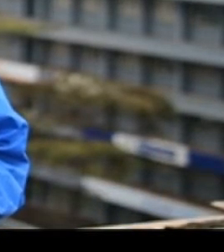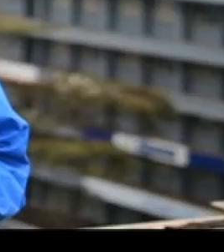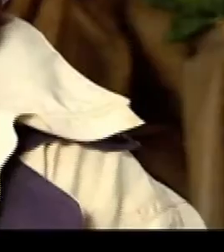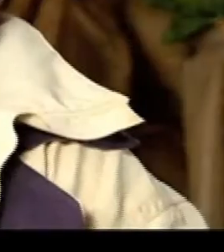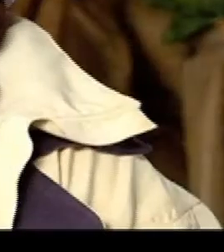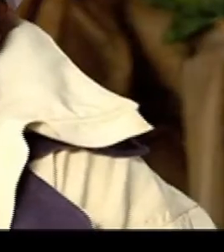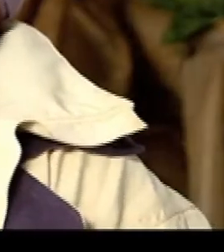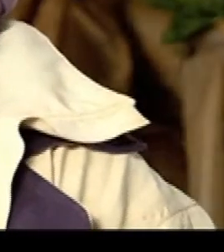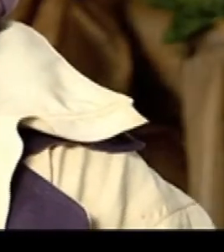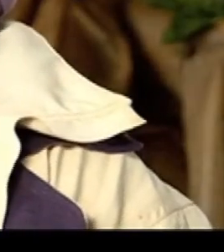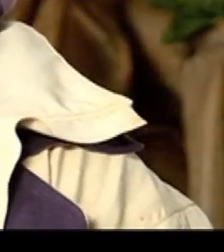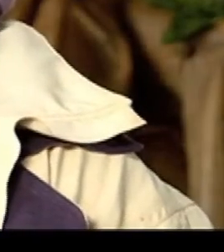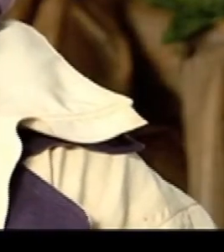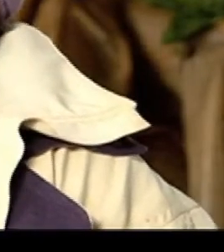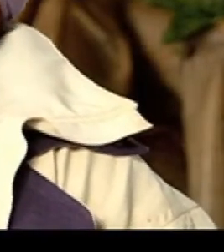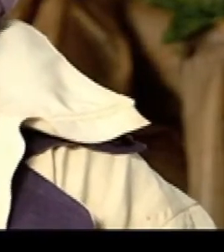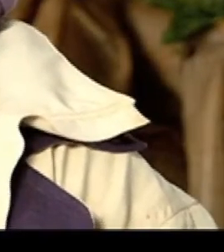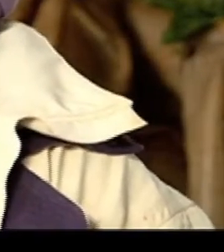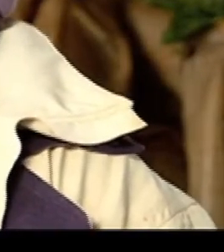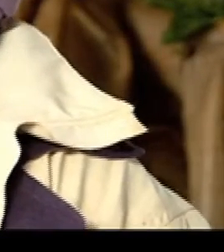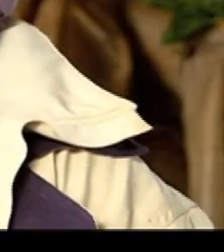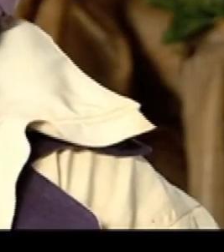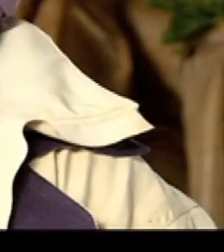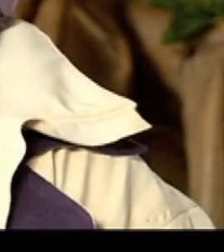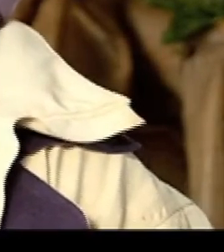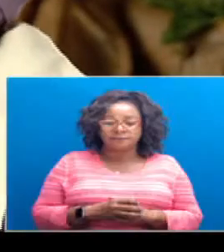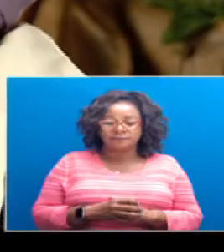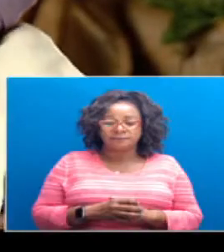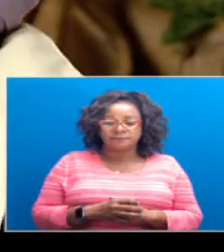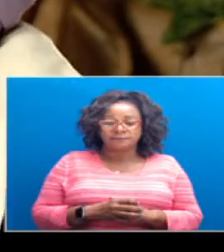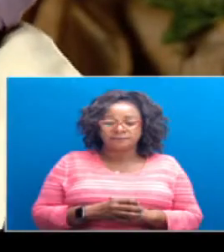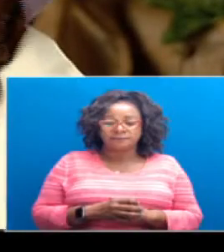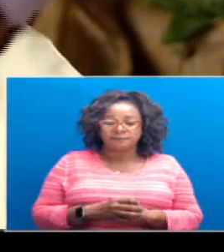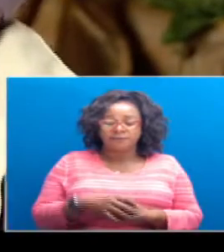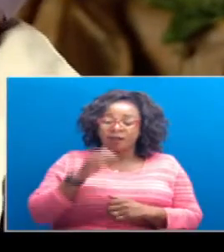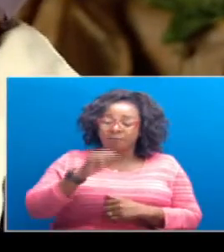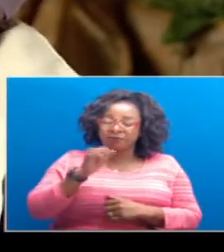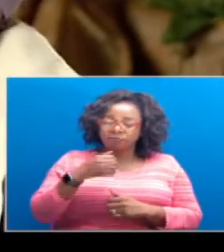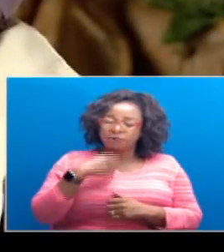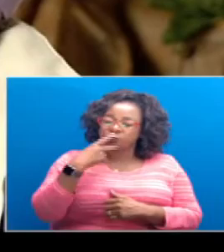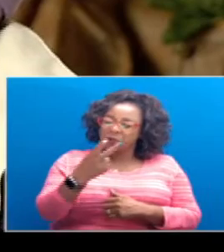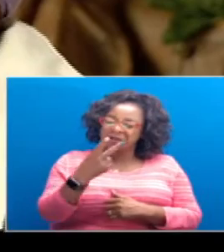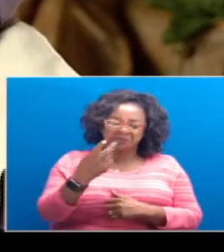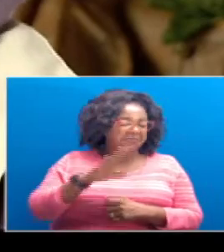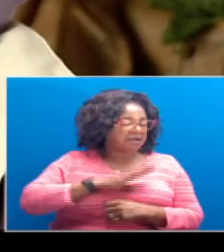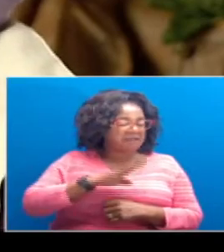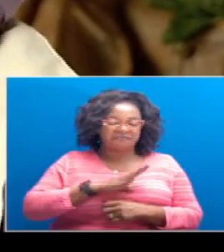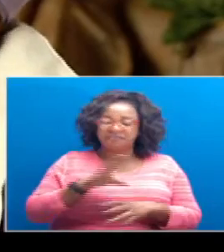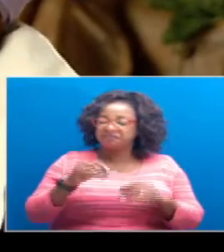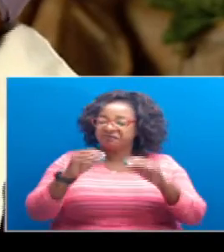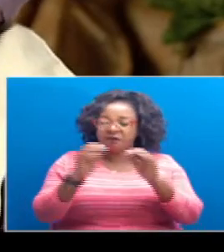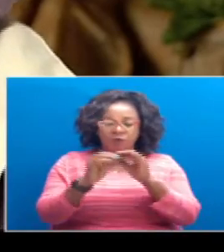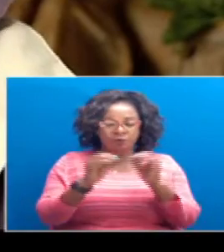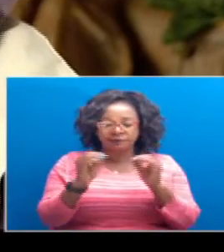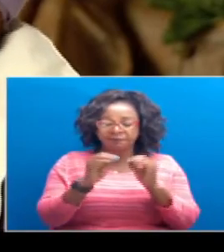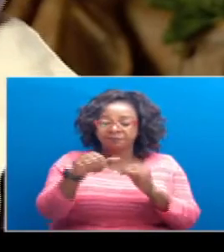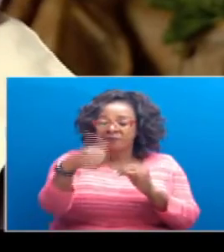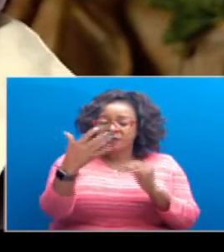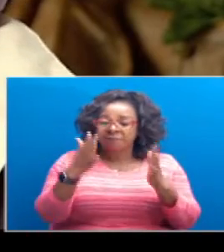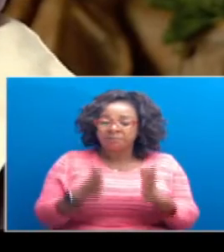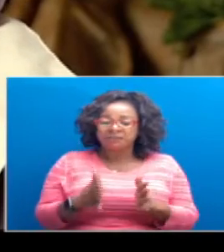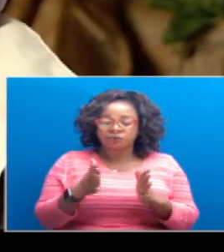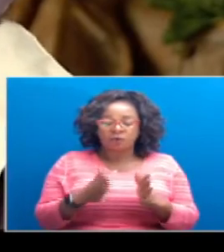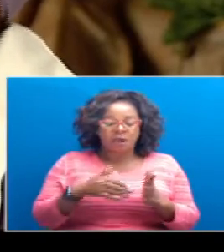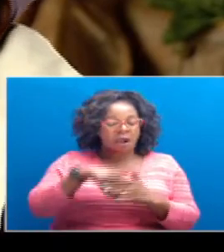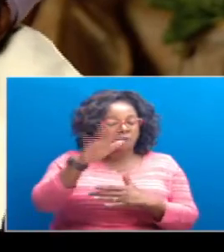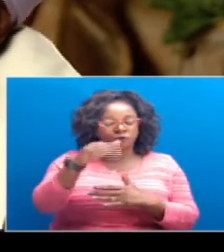concerned. Nesa shida hapa ni pate 200. Hiyo 200 haiwezi tosha unga. Haya, kuna mtu mwingine hatoki kwa